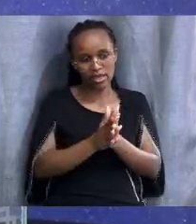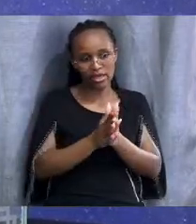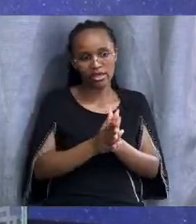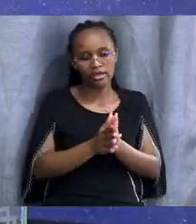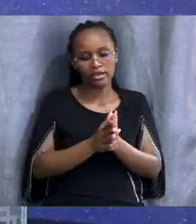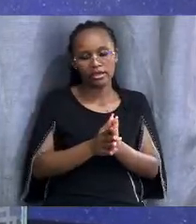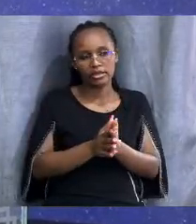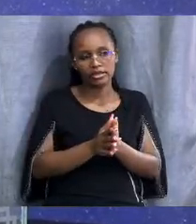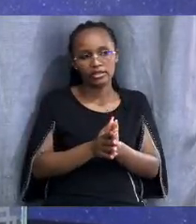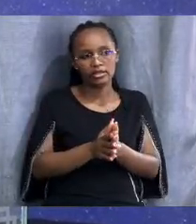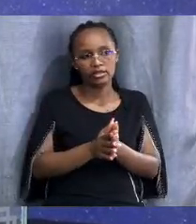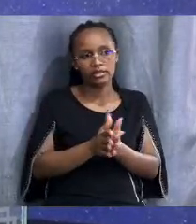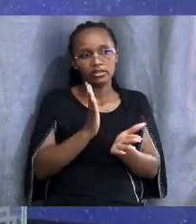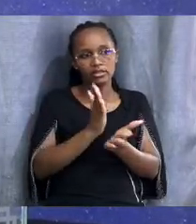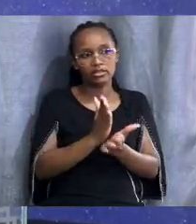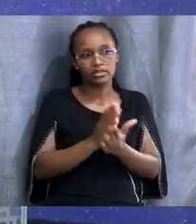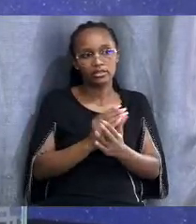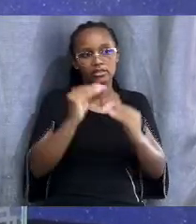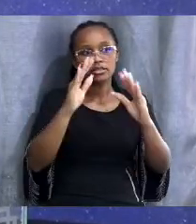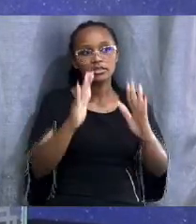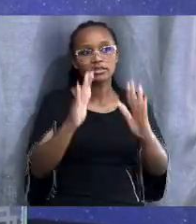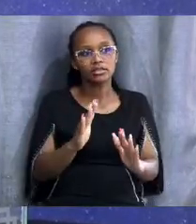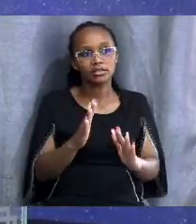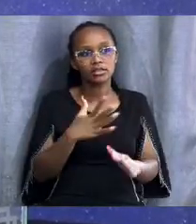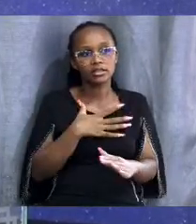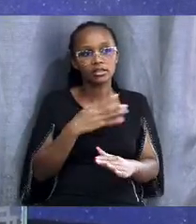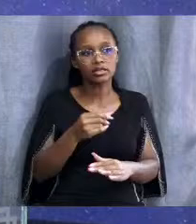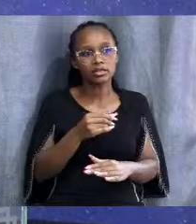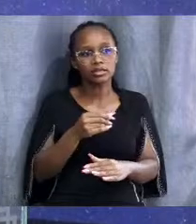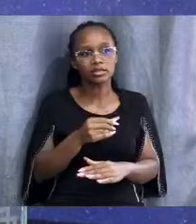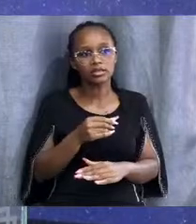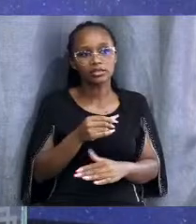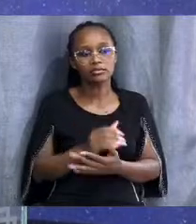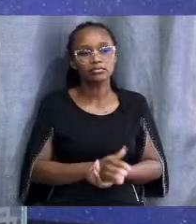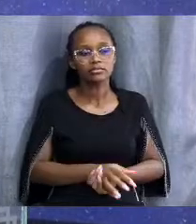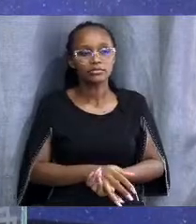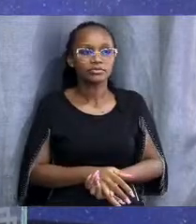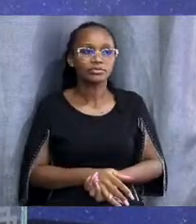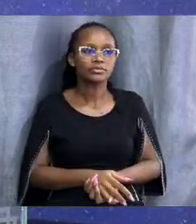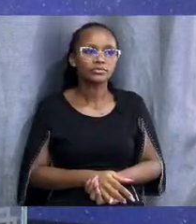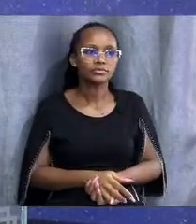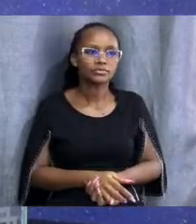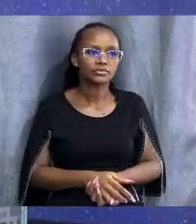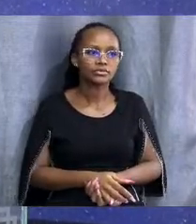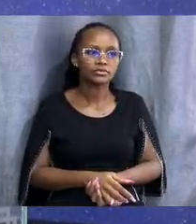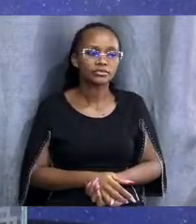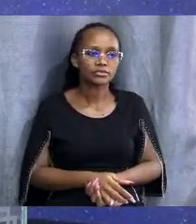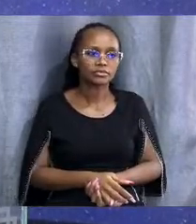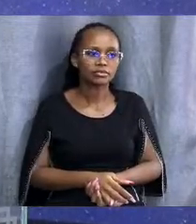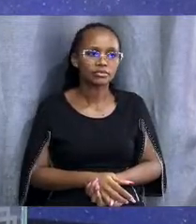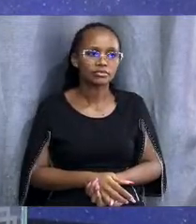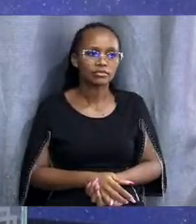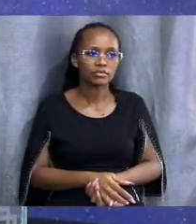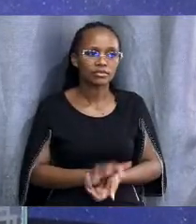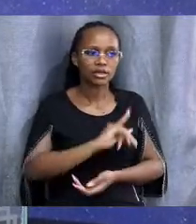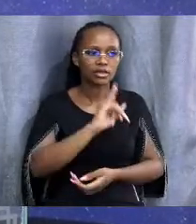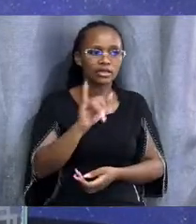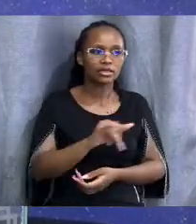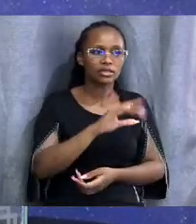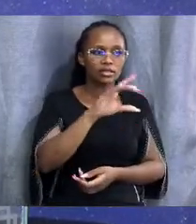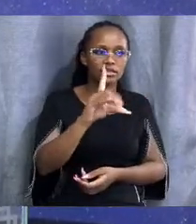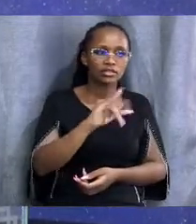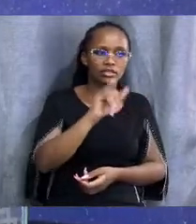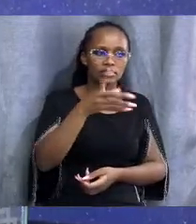diligence, inspiring both teachers and peers alike. Yet, it wasn't just Jed's